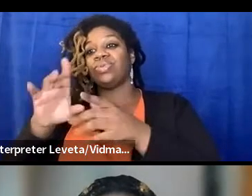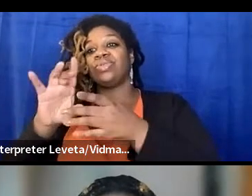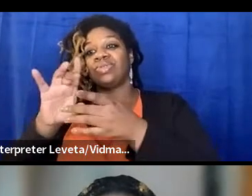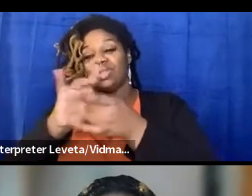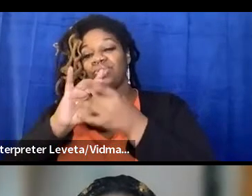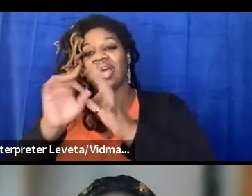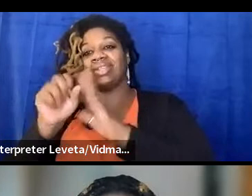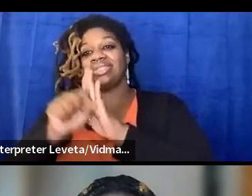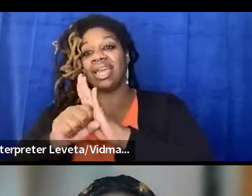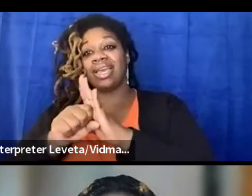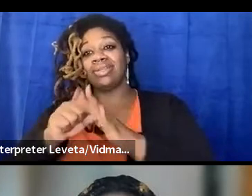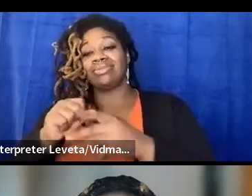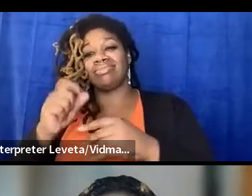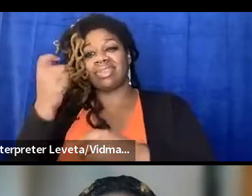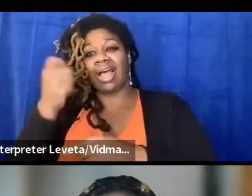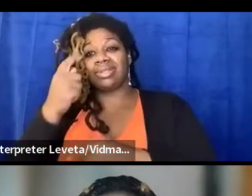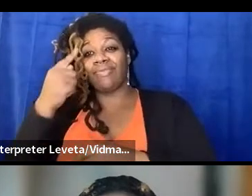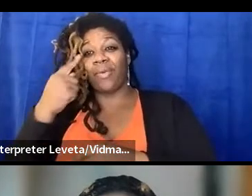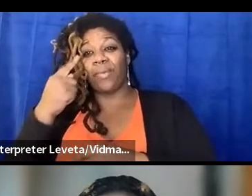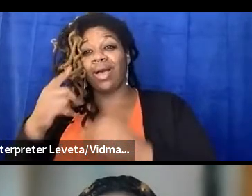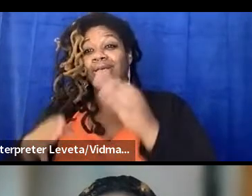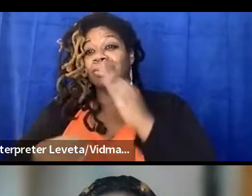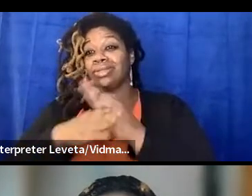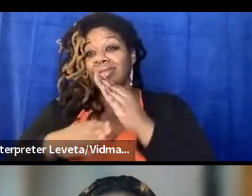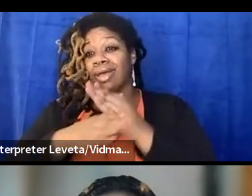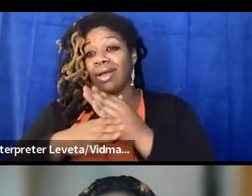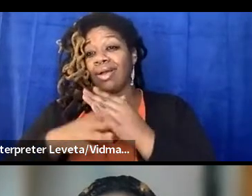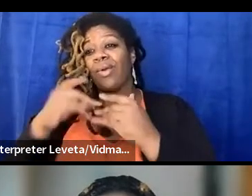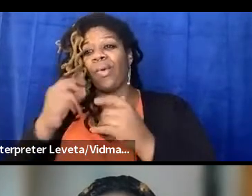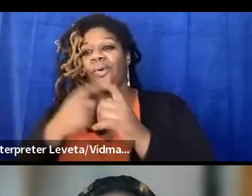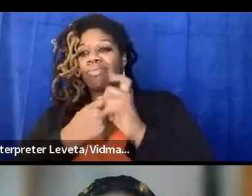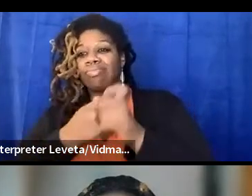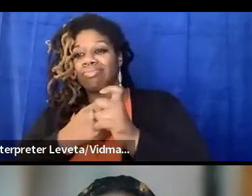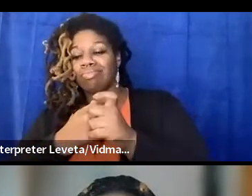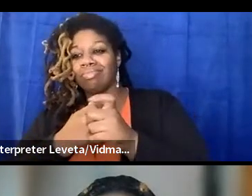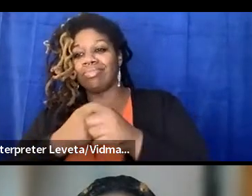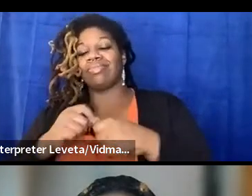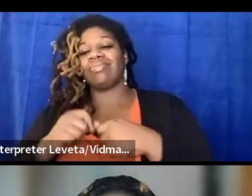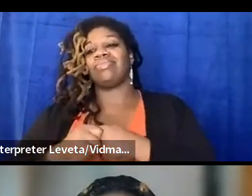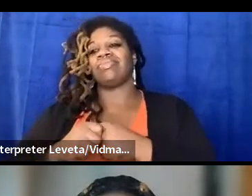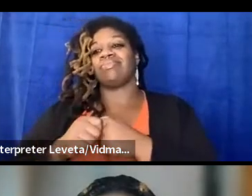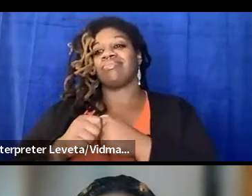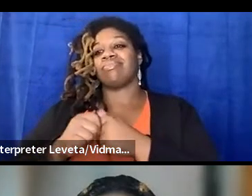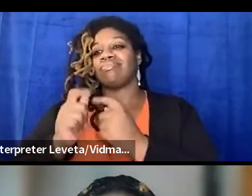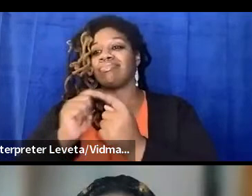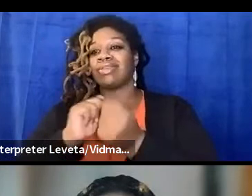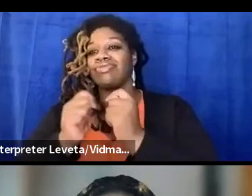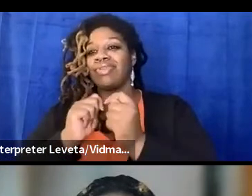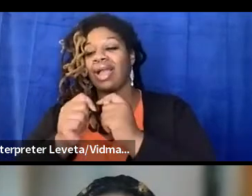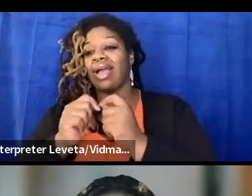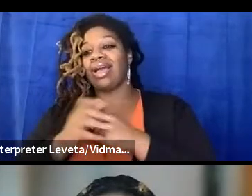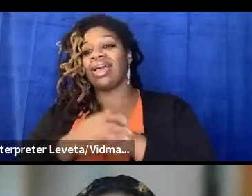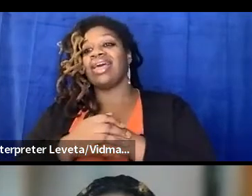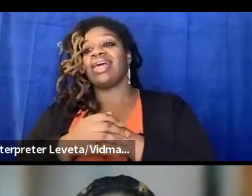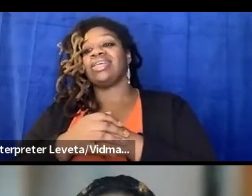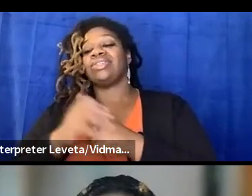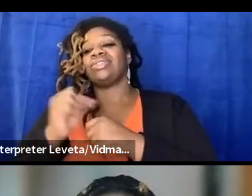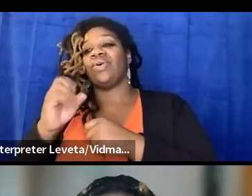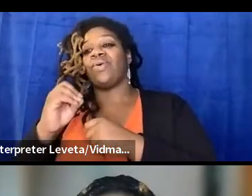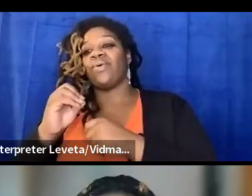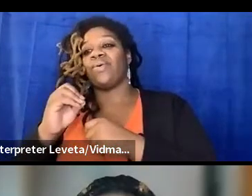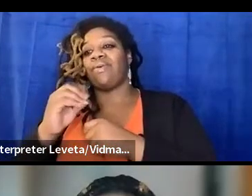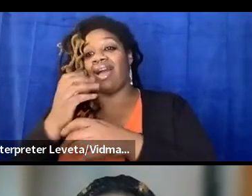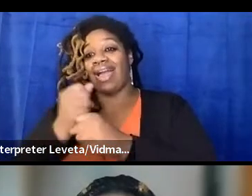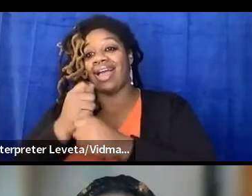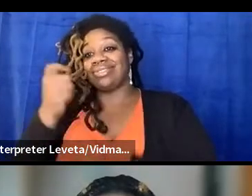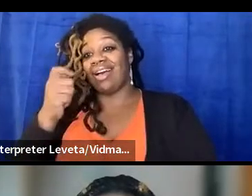I was fortunate to get a soccer scholarship to come to the United States. And I went to grad school, and